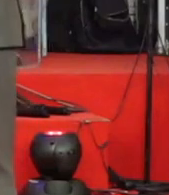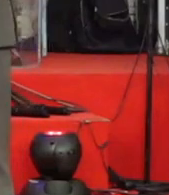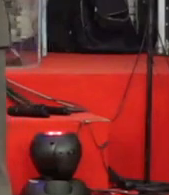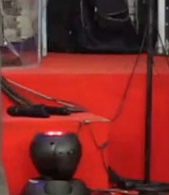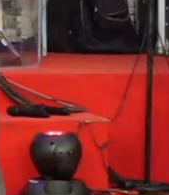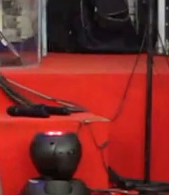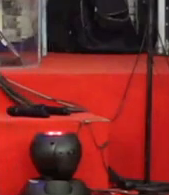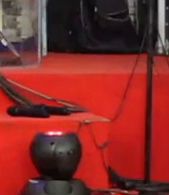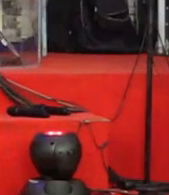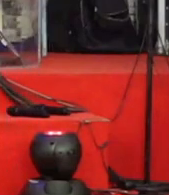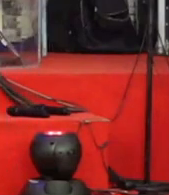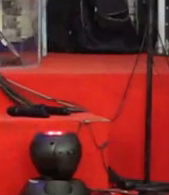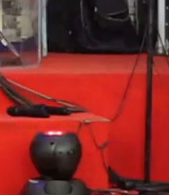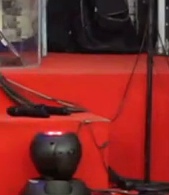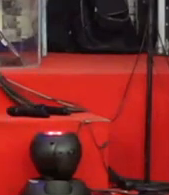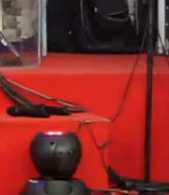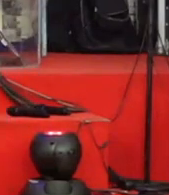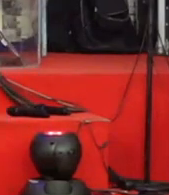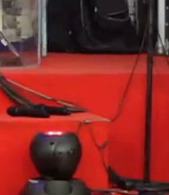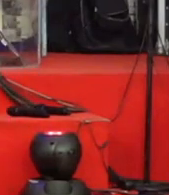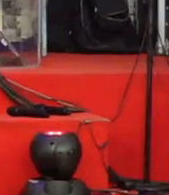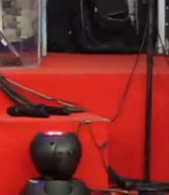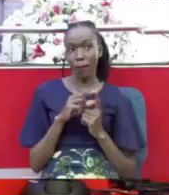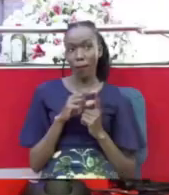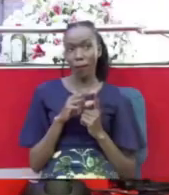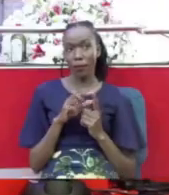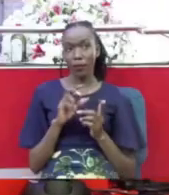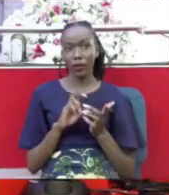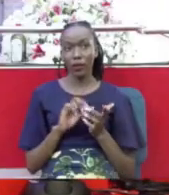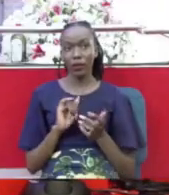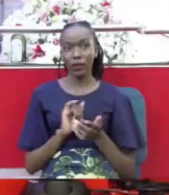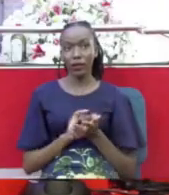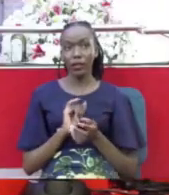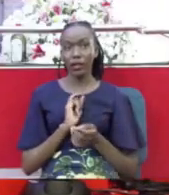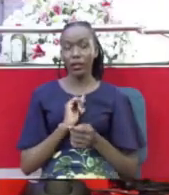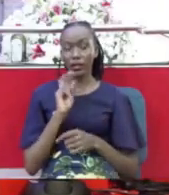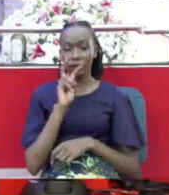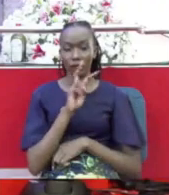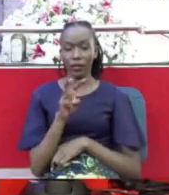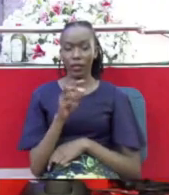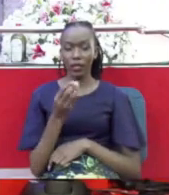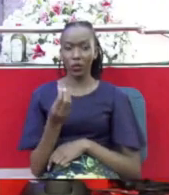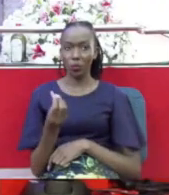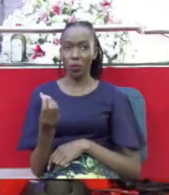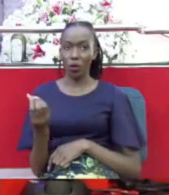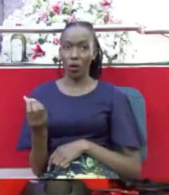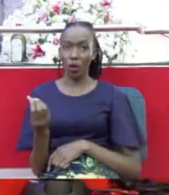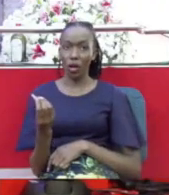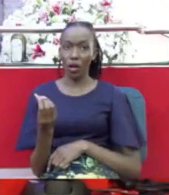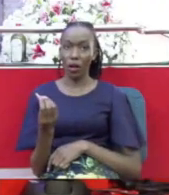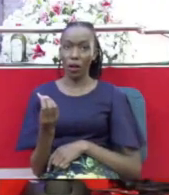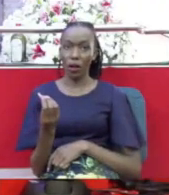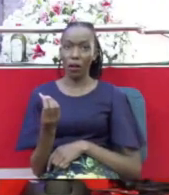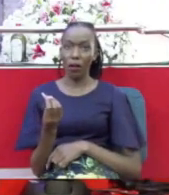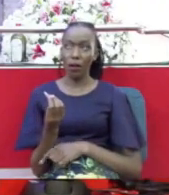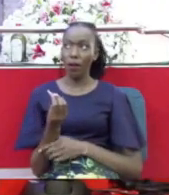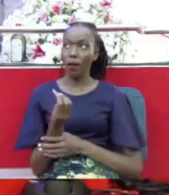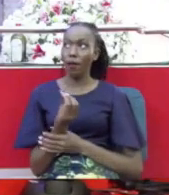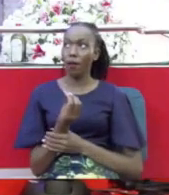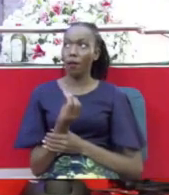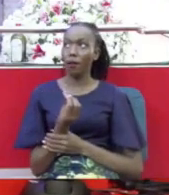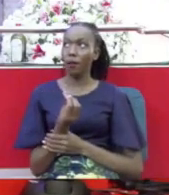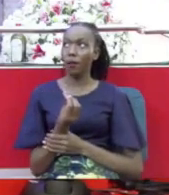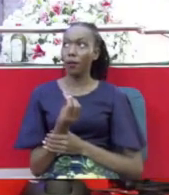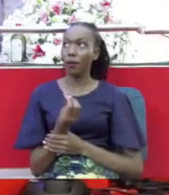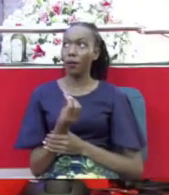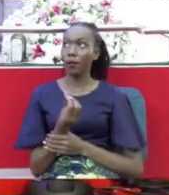I study scripture, maandiko, I see a small diagnostic possibility. Naona utafiti fulani. And